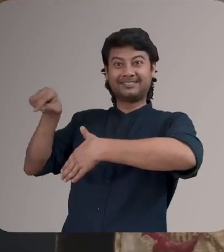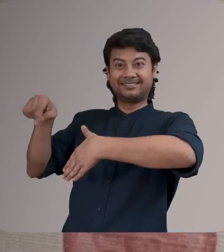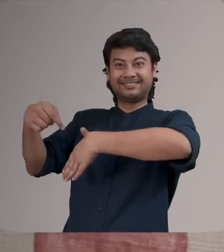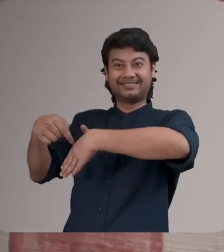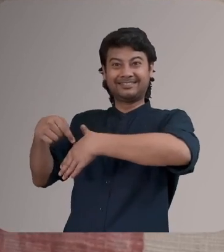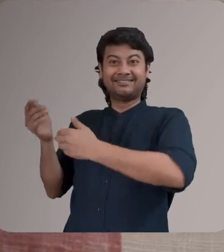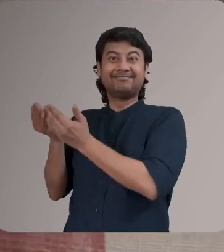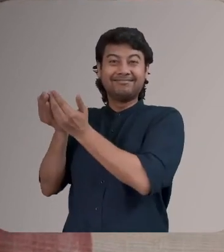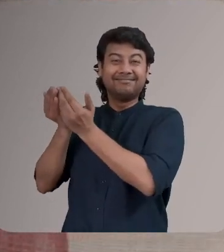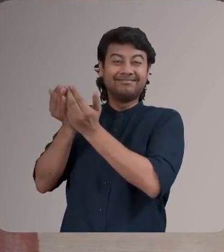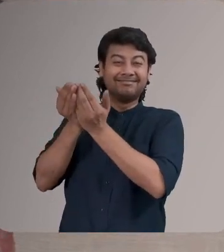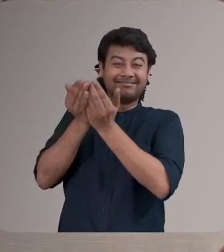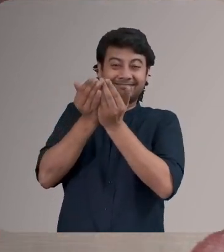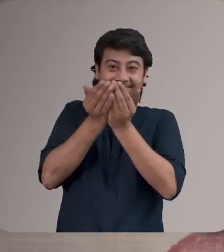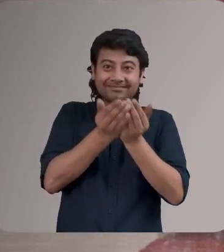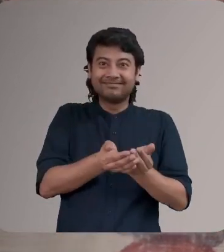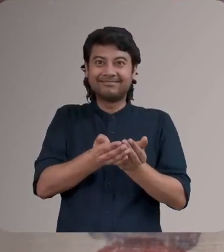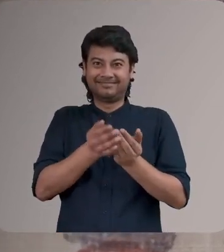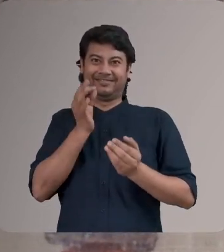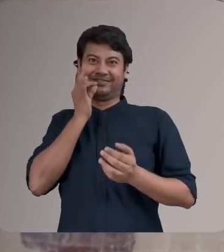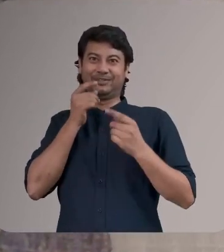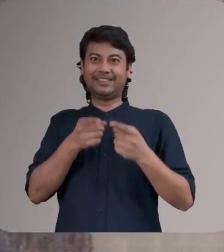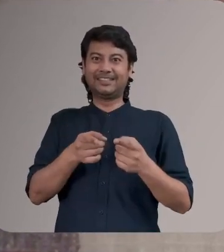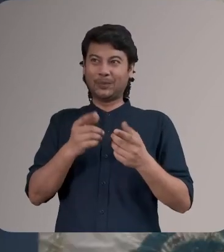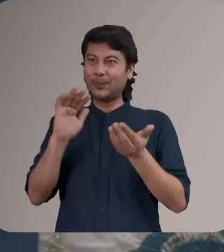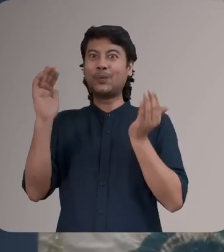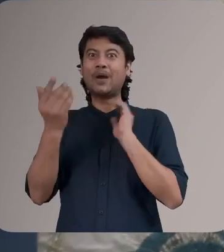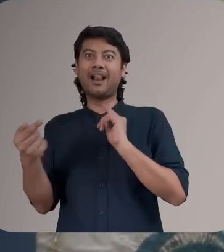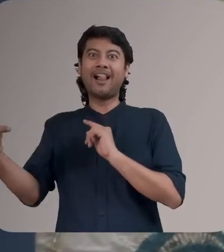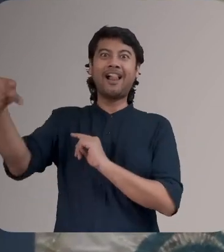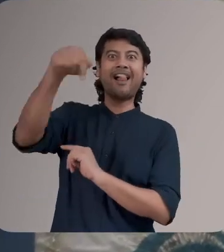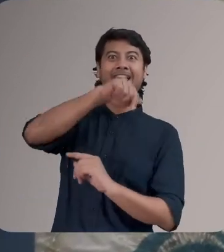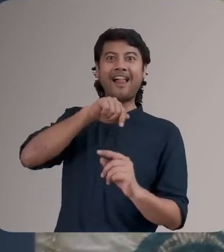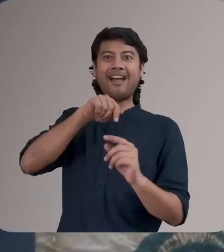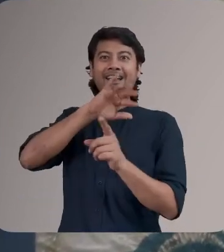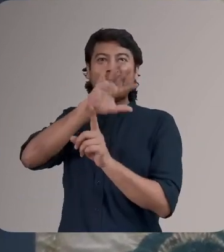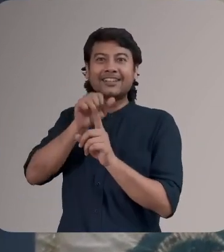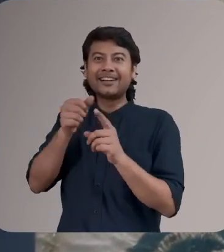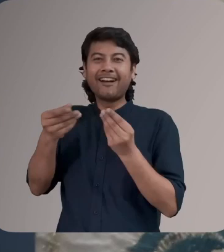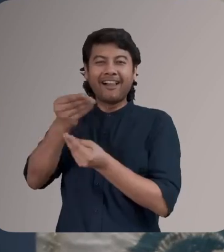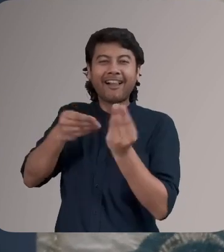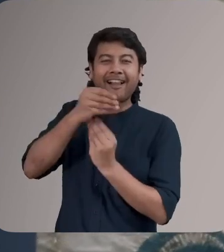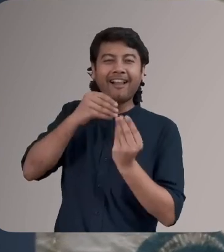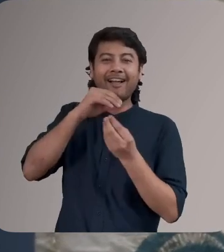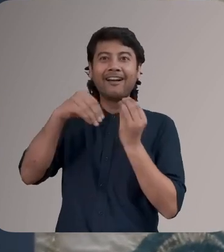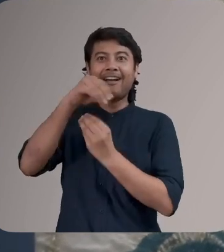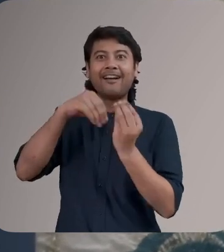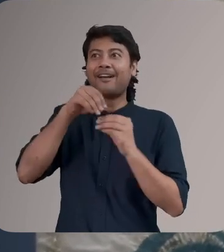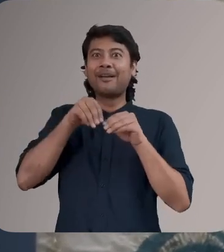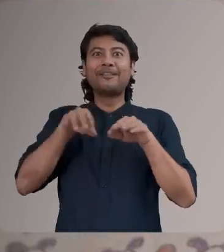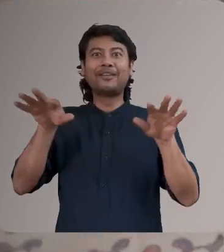Originating as a tropical fruit from South America, the pineapple's journey around the world marks a fascinating